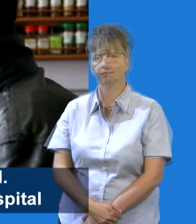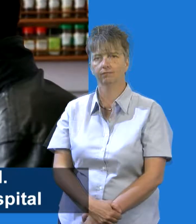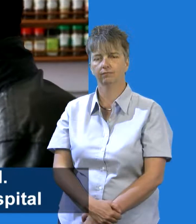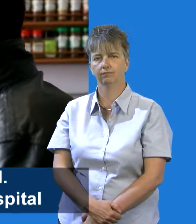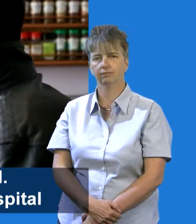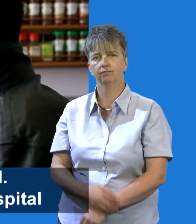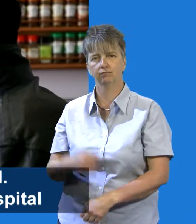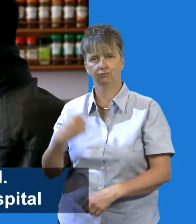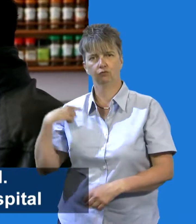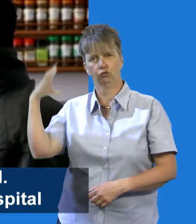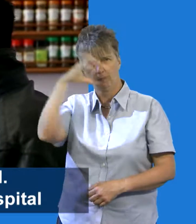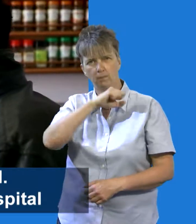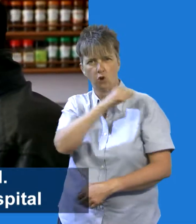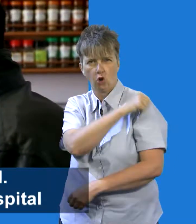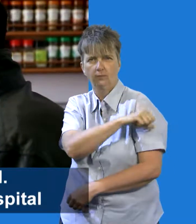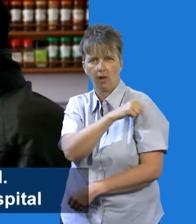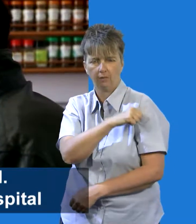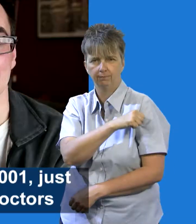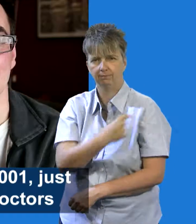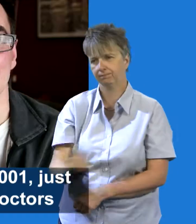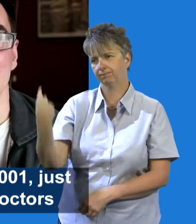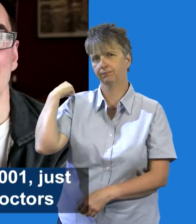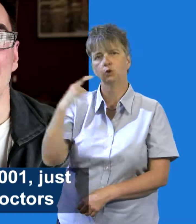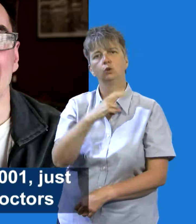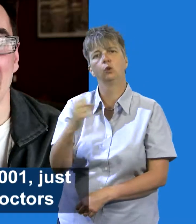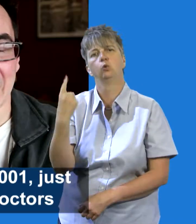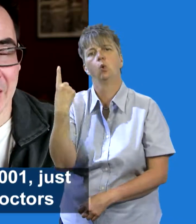paranoid. I remember when I was in hospital